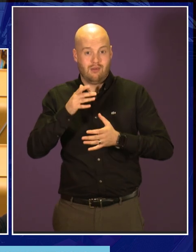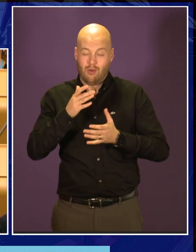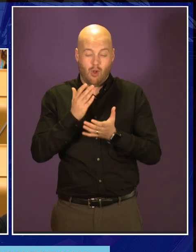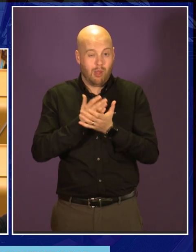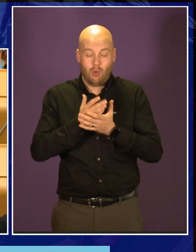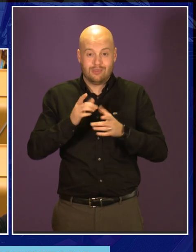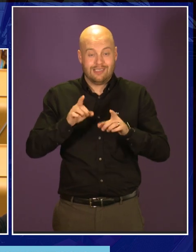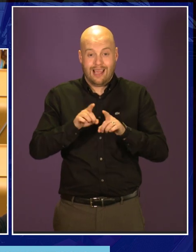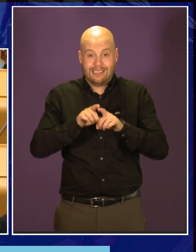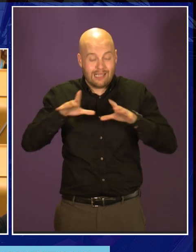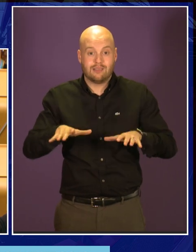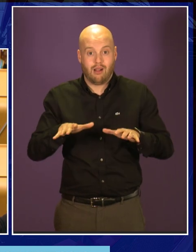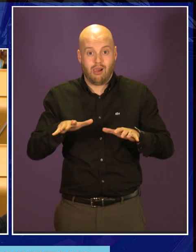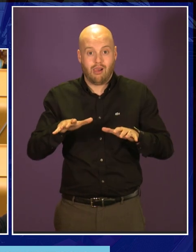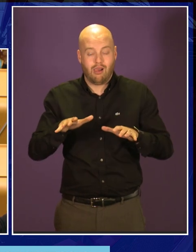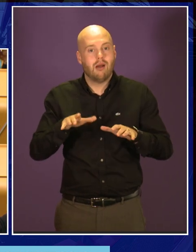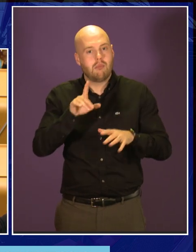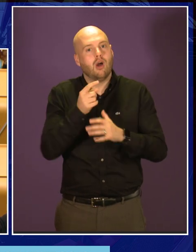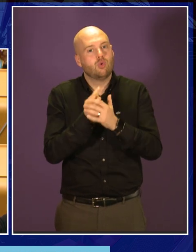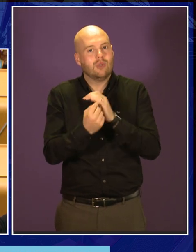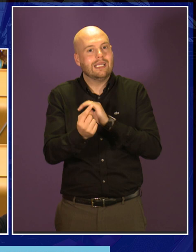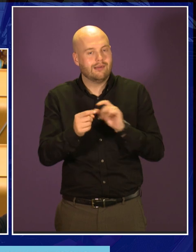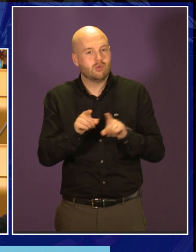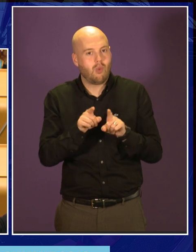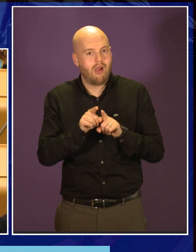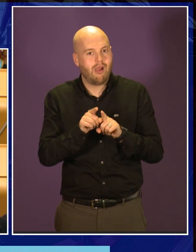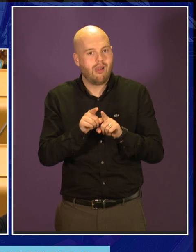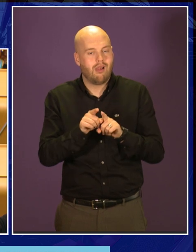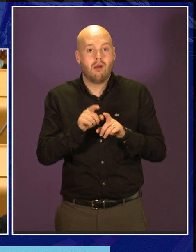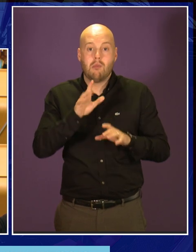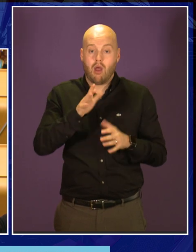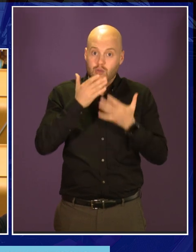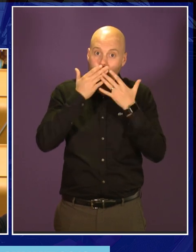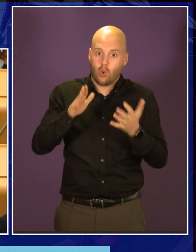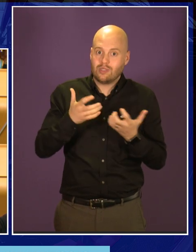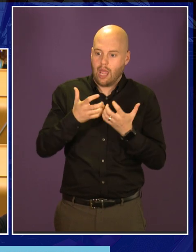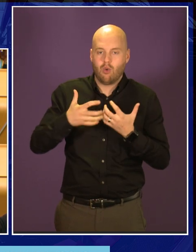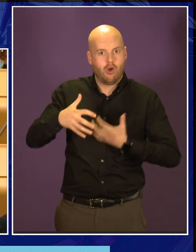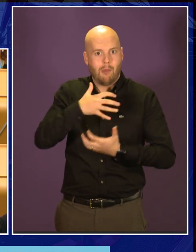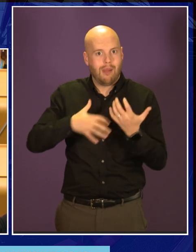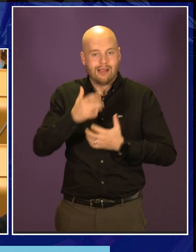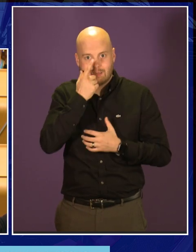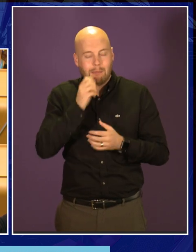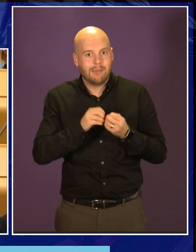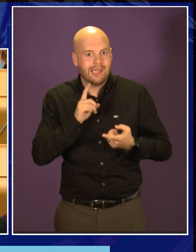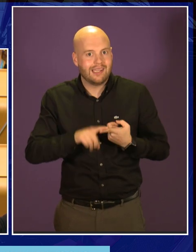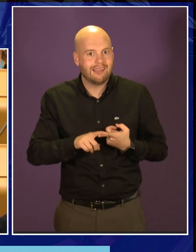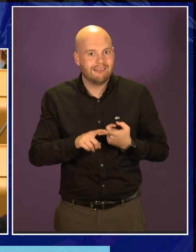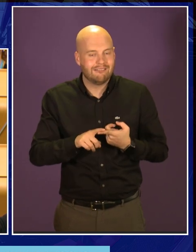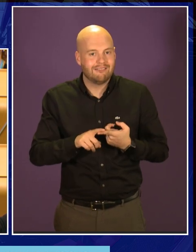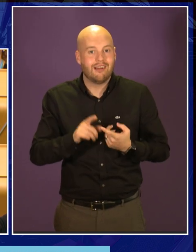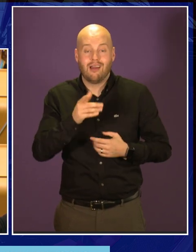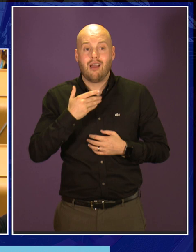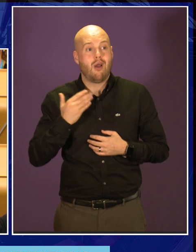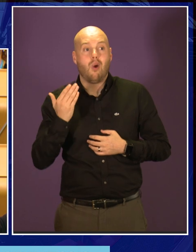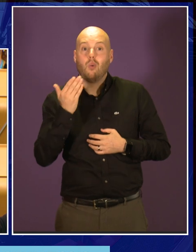almost identical, unique. It shows how complex this world is. And sometimes, when I was in China last year, when I heard them play